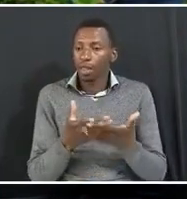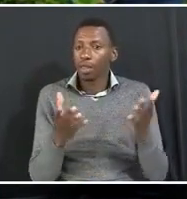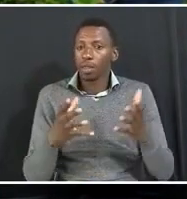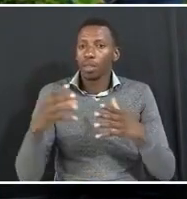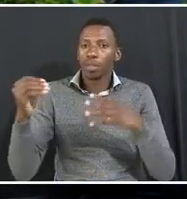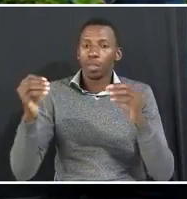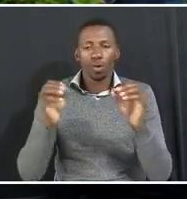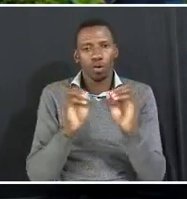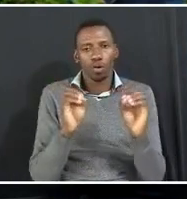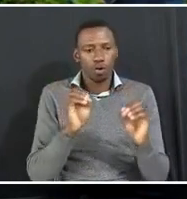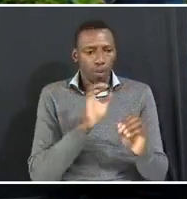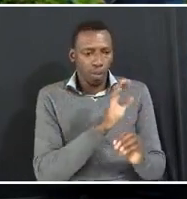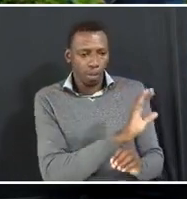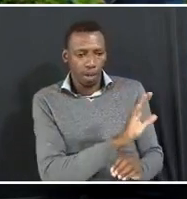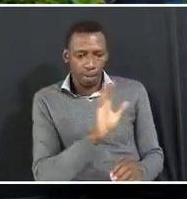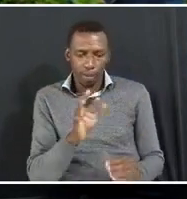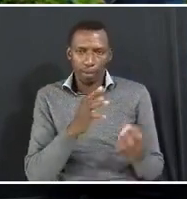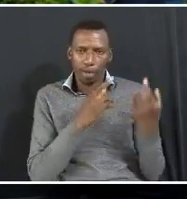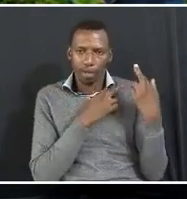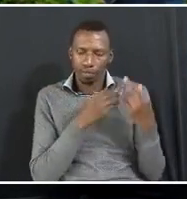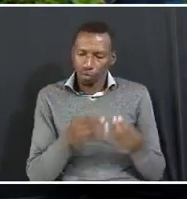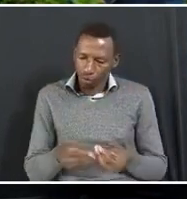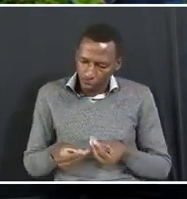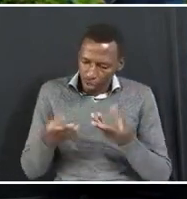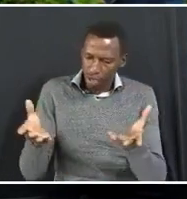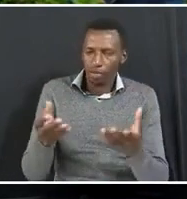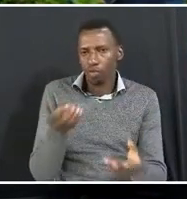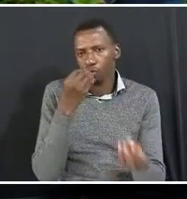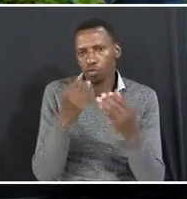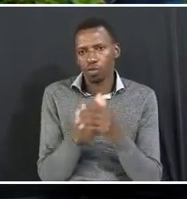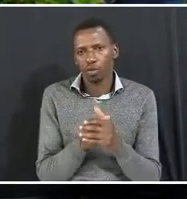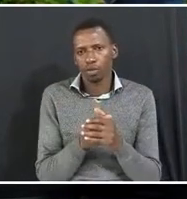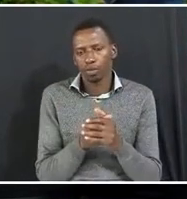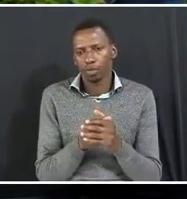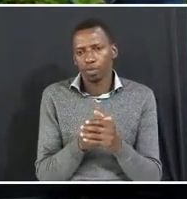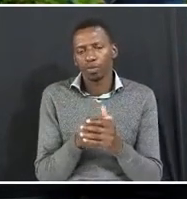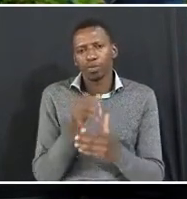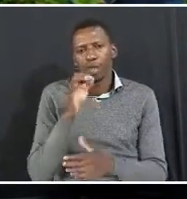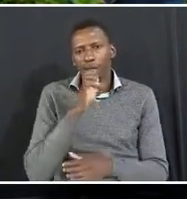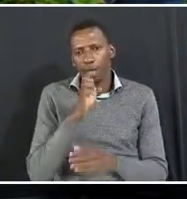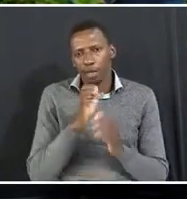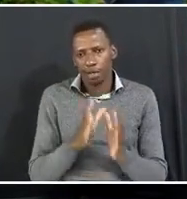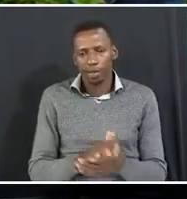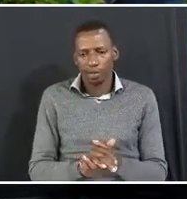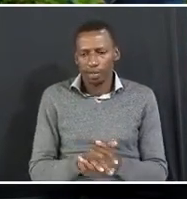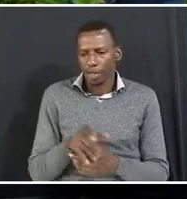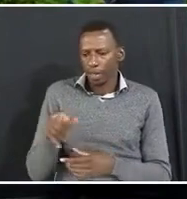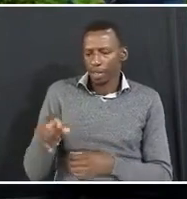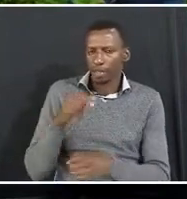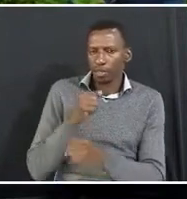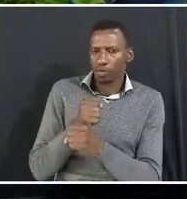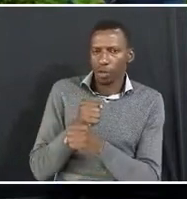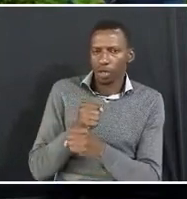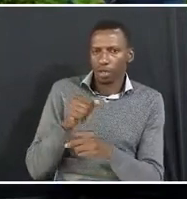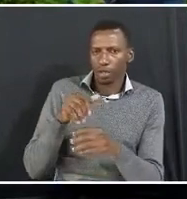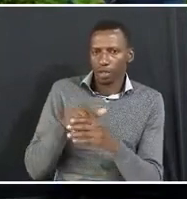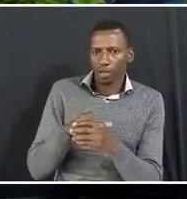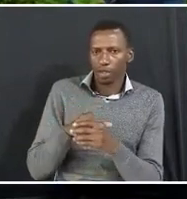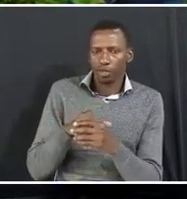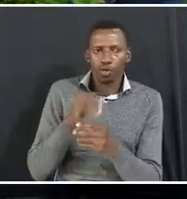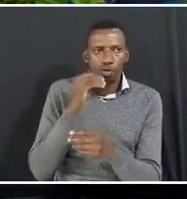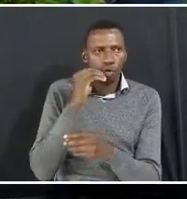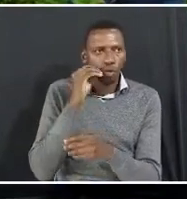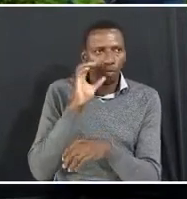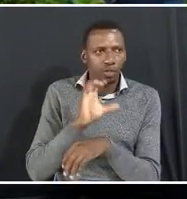is your responsibility to feed them. Elder, how does this work in the home church? I mean, how do